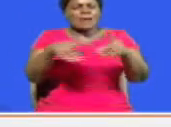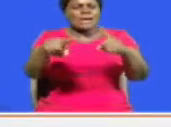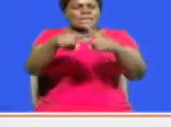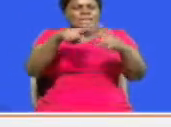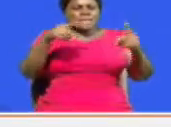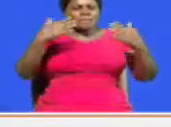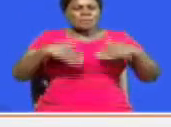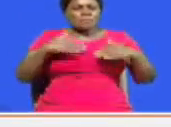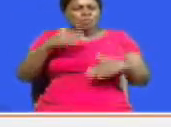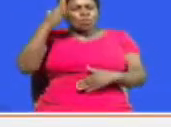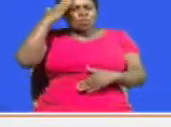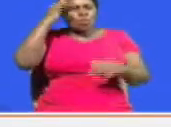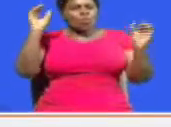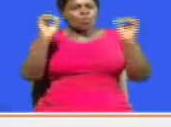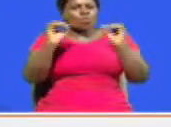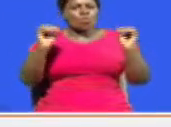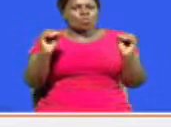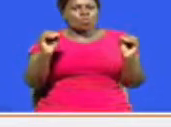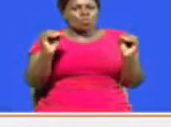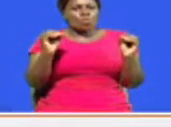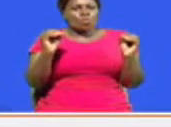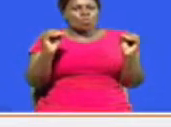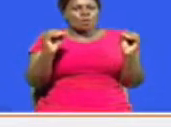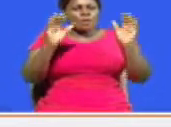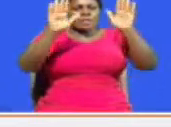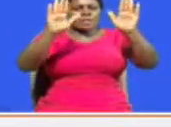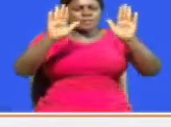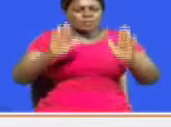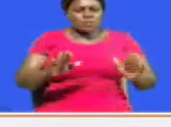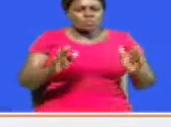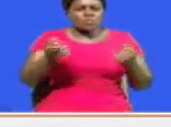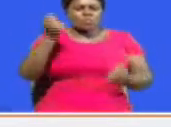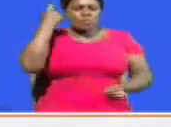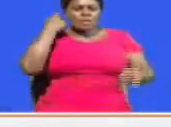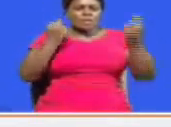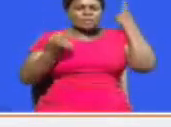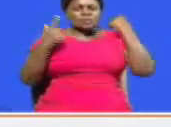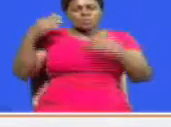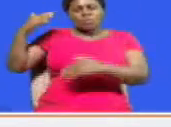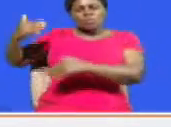a known group of people at Sondu area on Kisumu-Kiricho border.